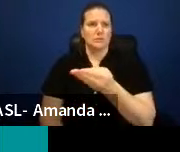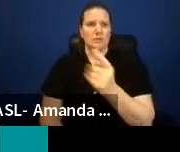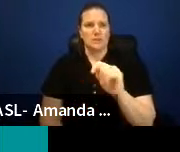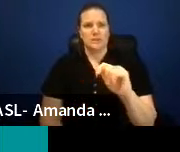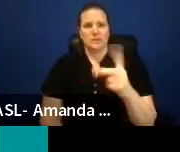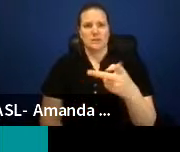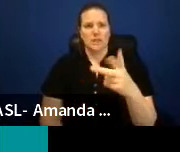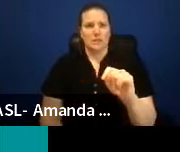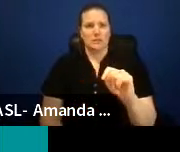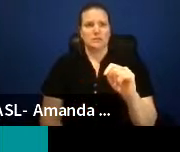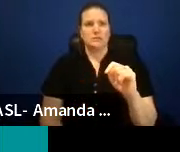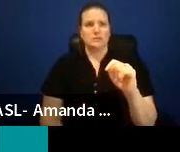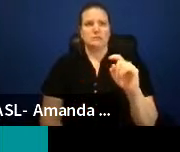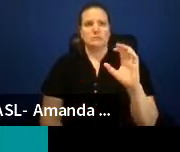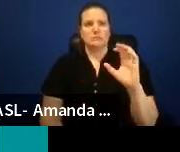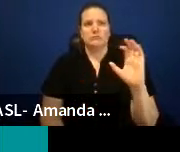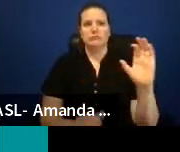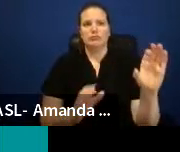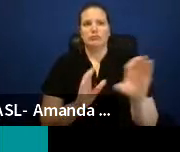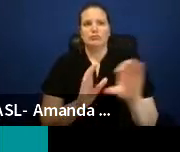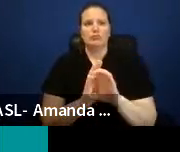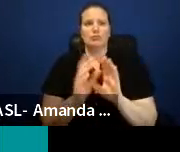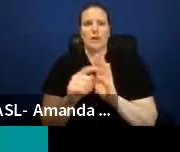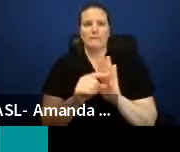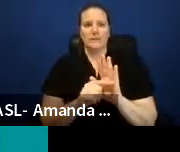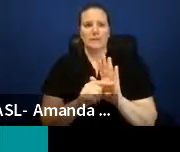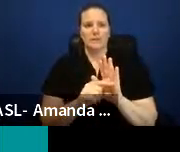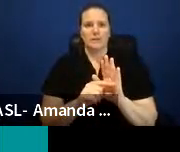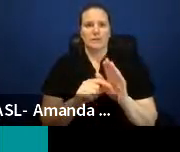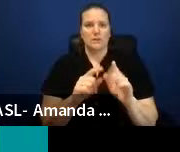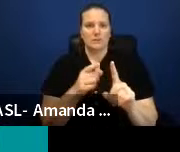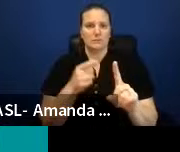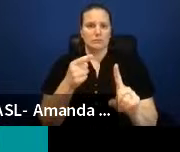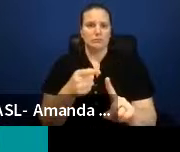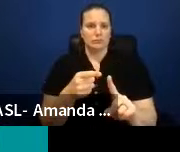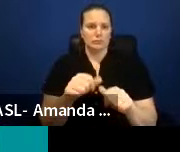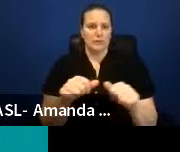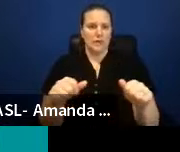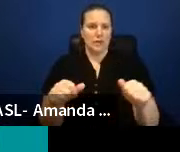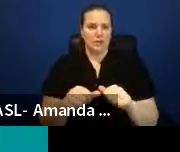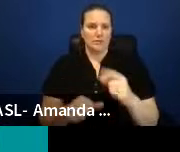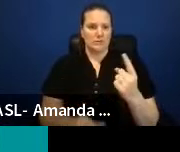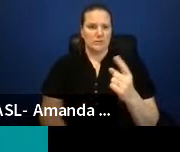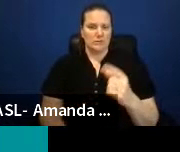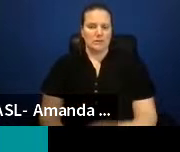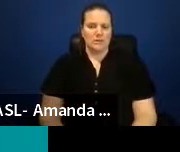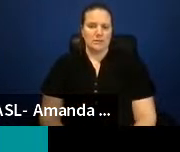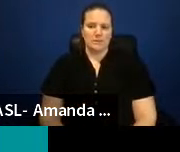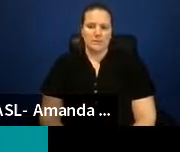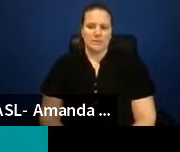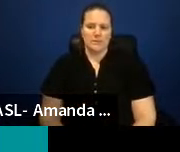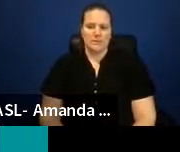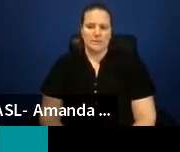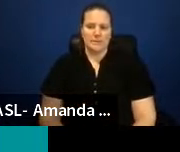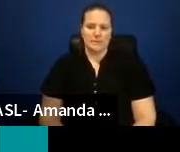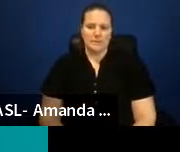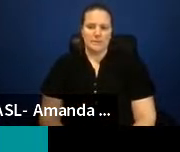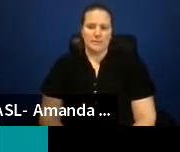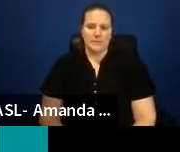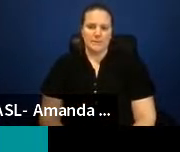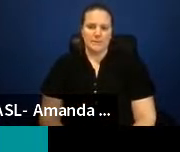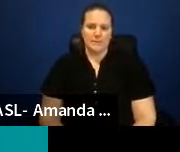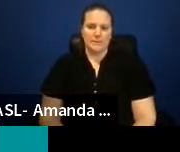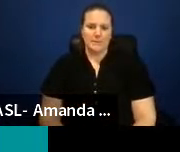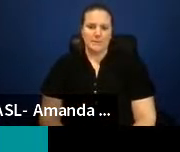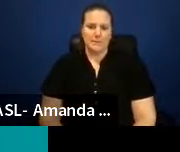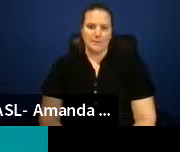had an illustrated graphic with maybe an arrow pointing to the area or something like that? It's a great question. I